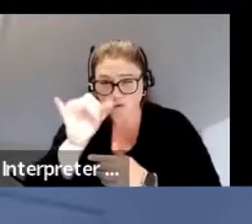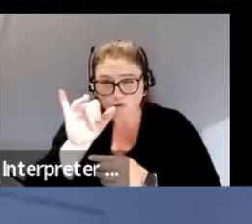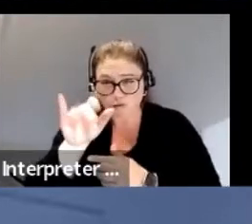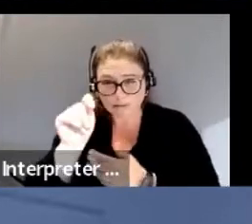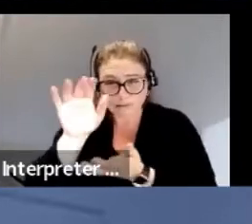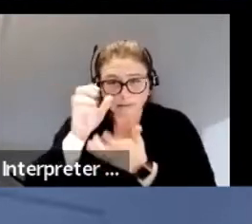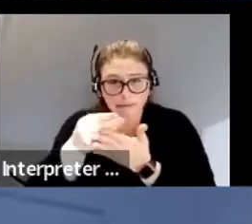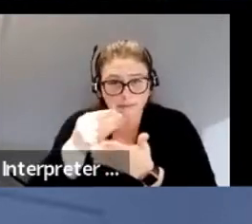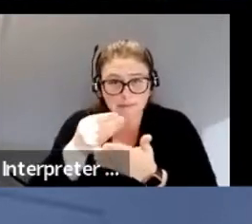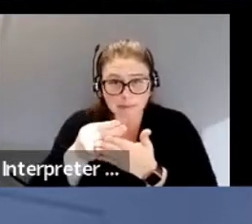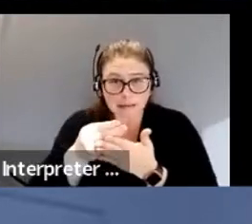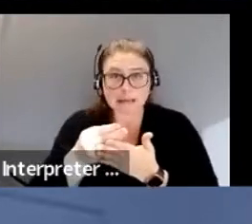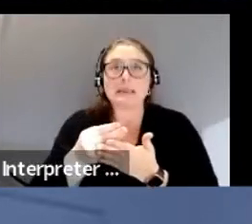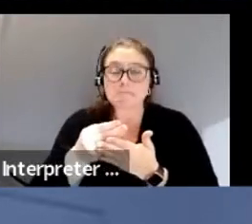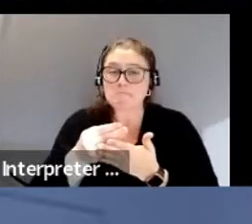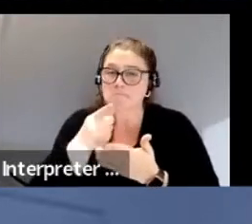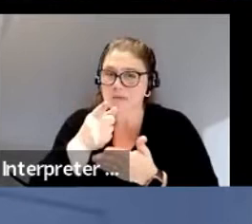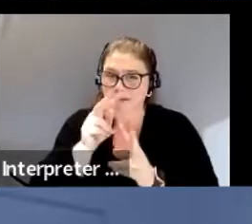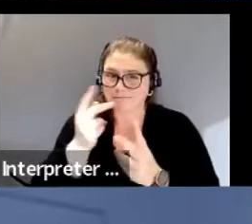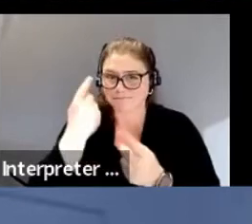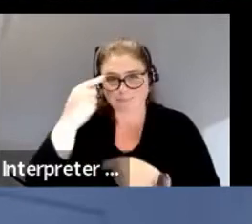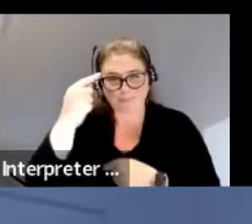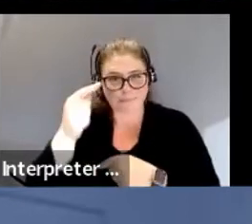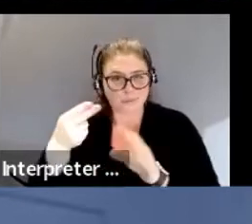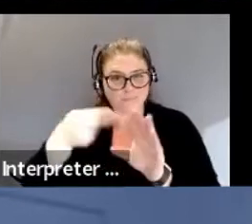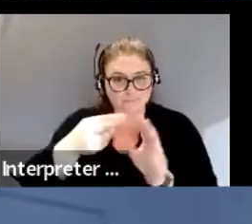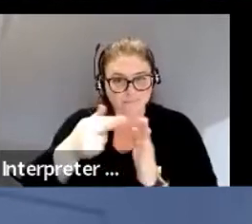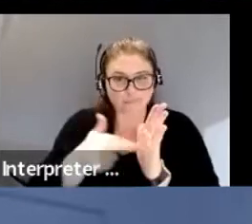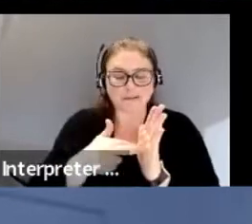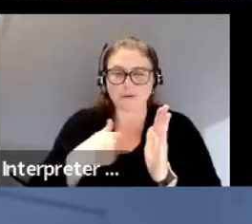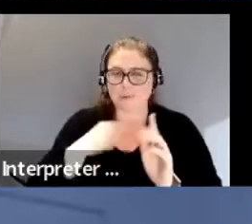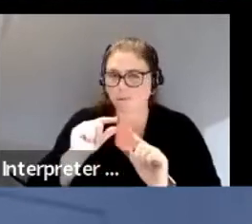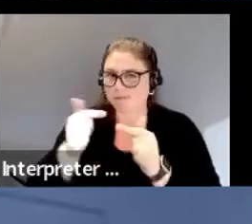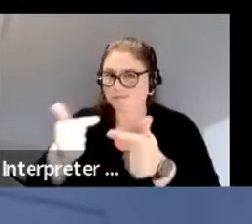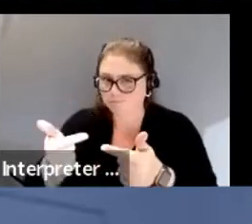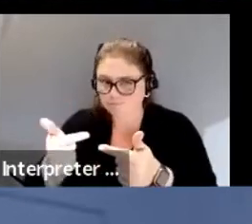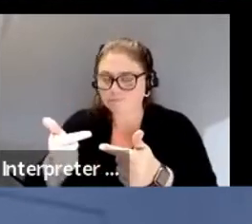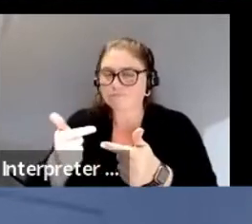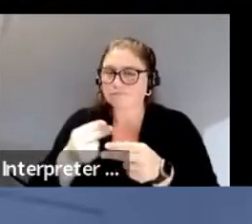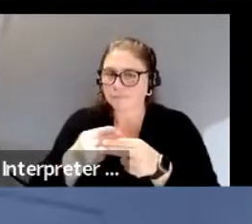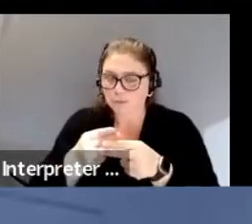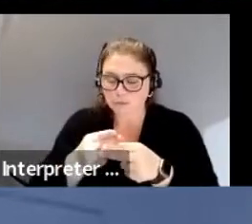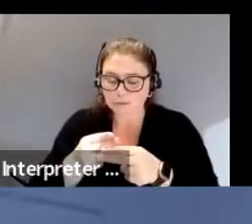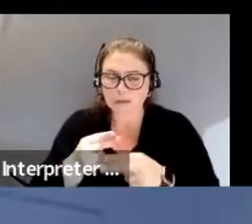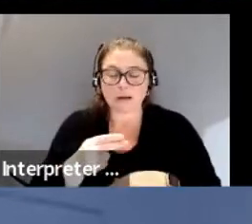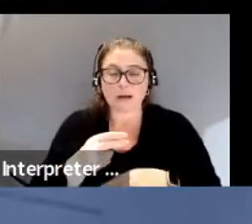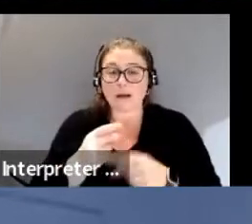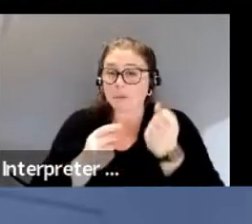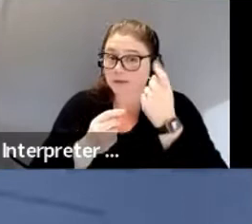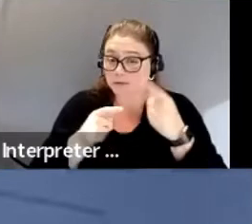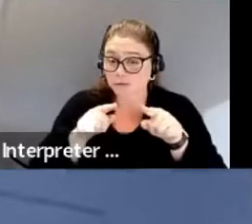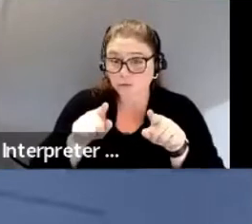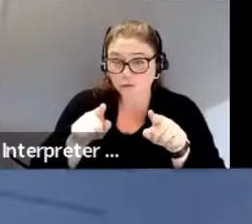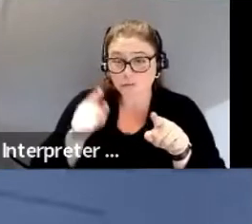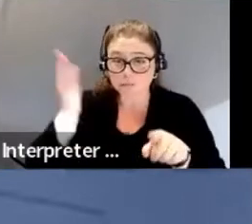and I'll introduce the speakers quickly. Just want to let you know that if you have any questions during today's